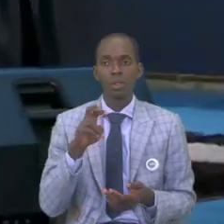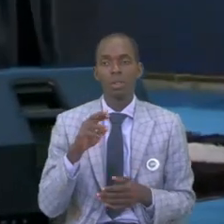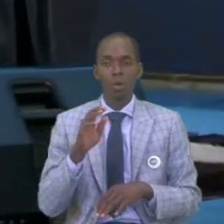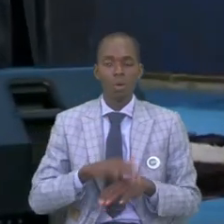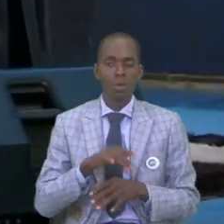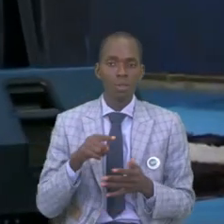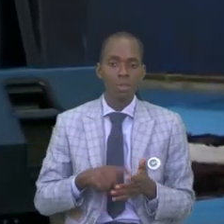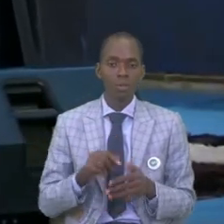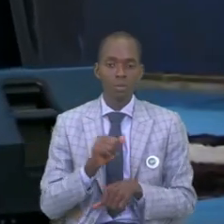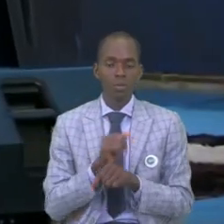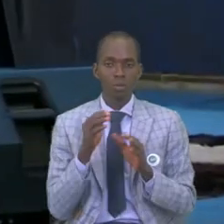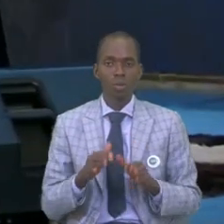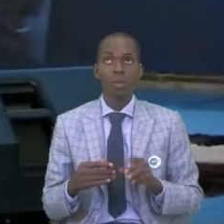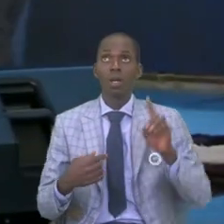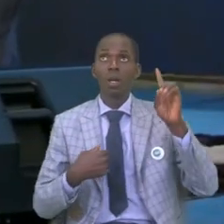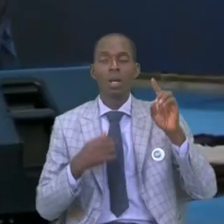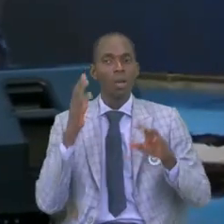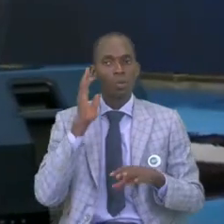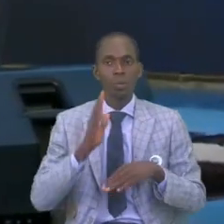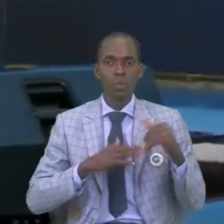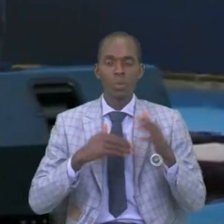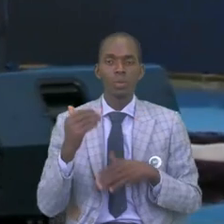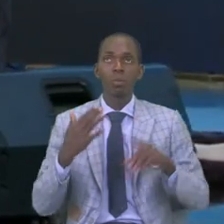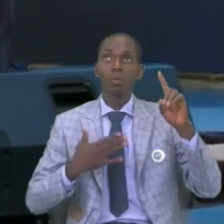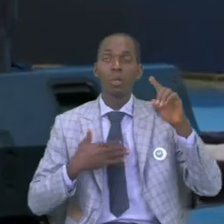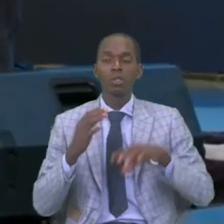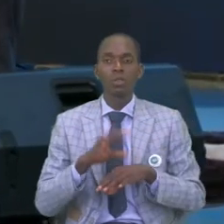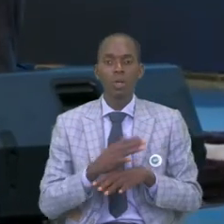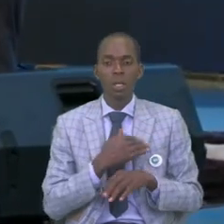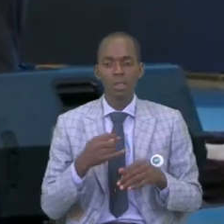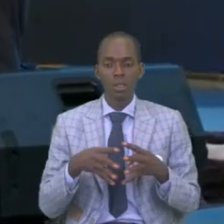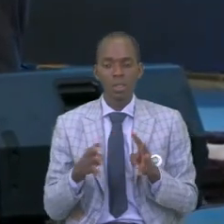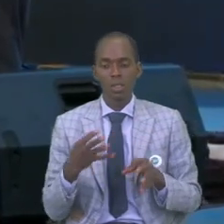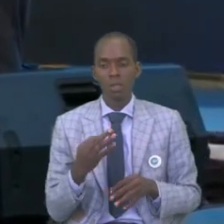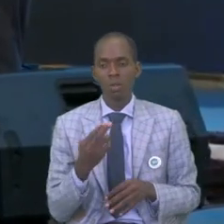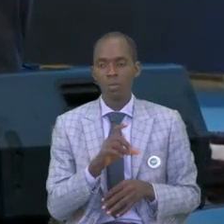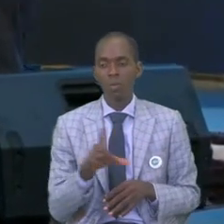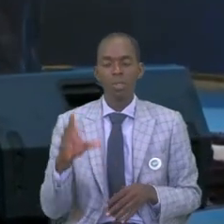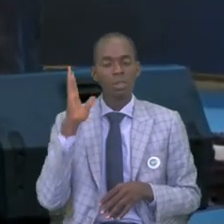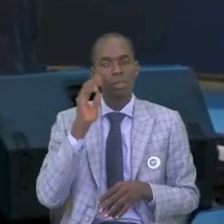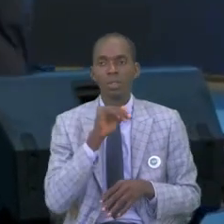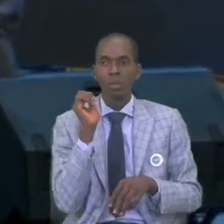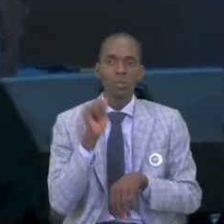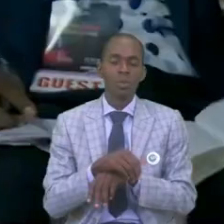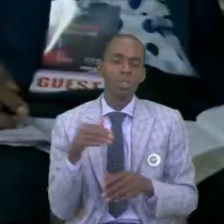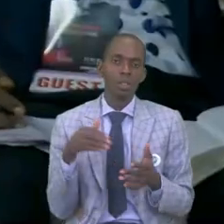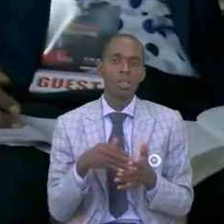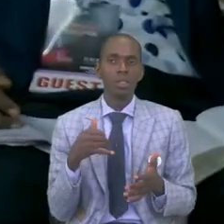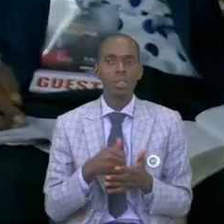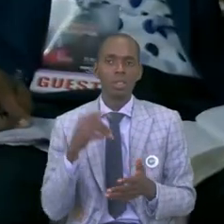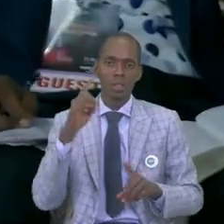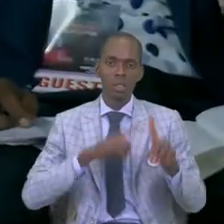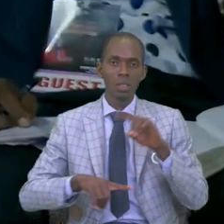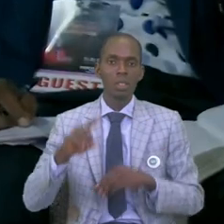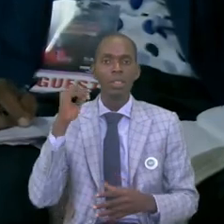will build my church, and the gates of hell shall not prevail against it. Somebody shout